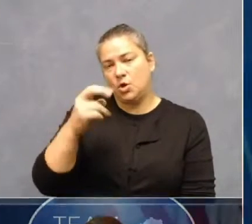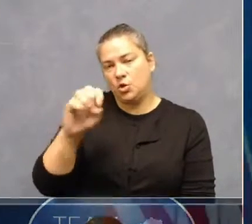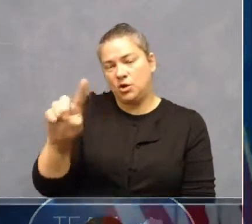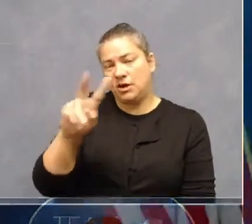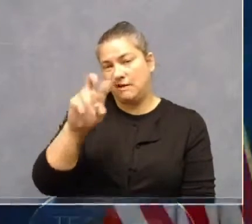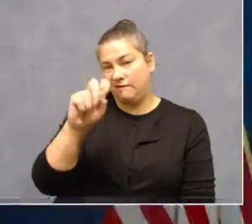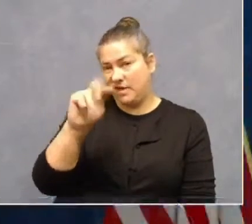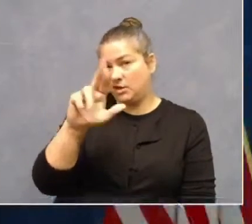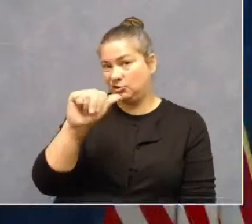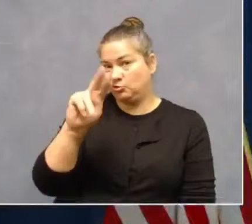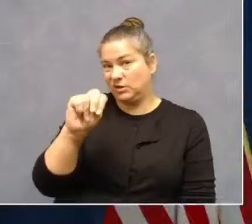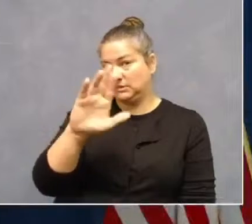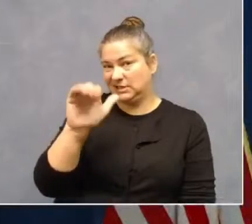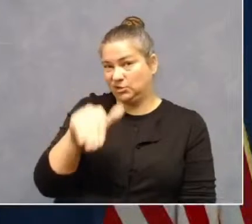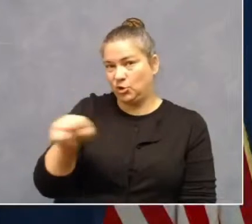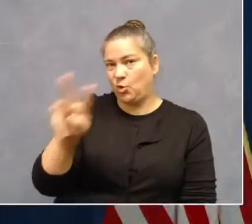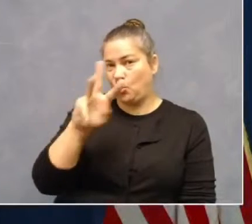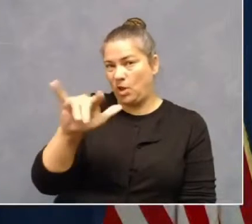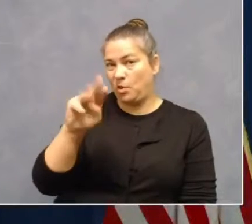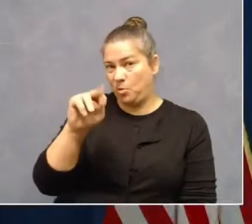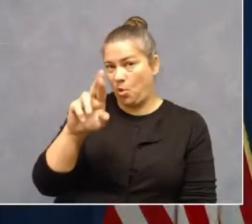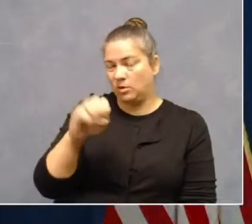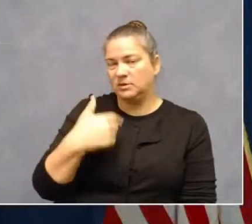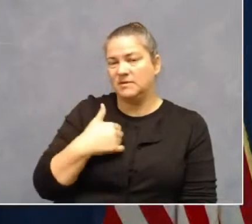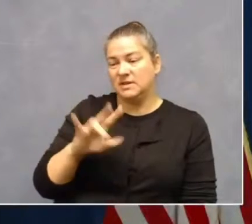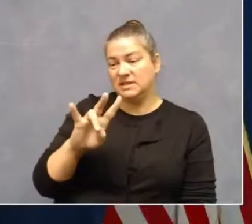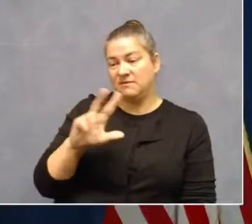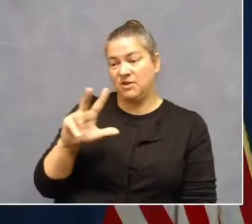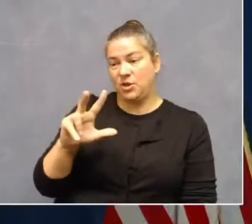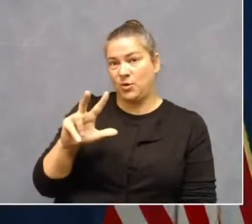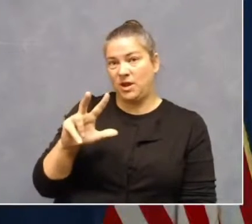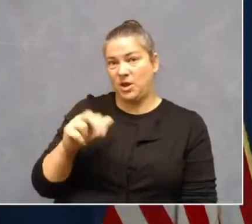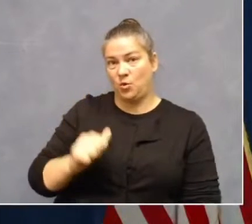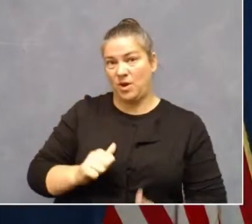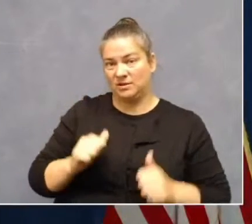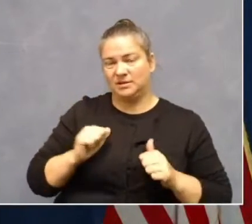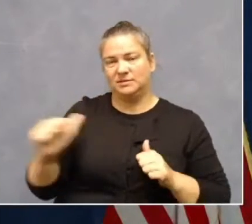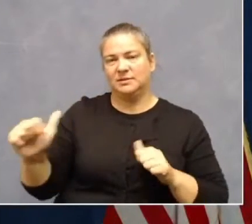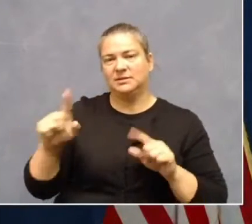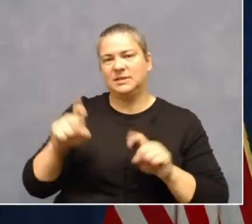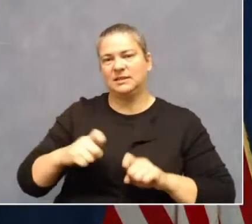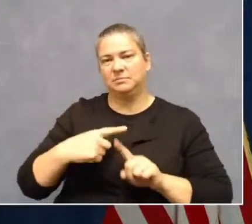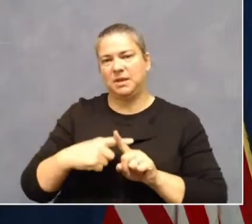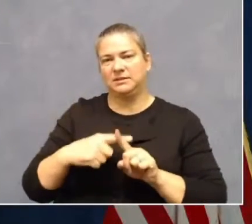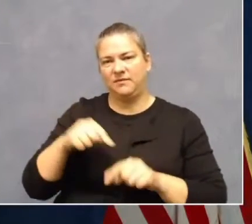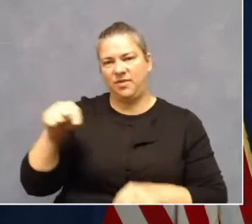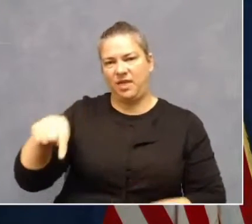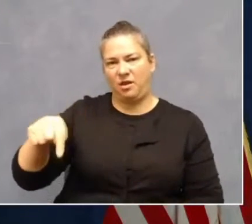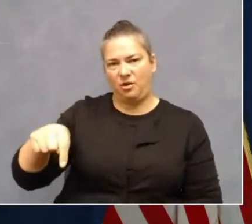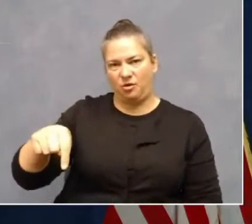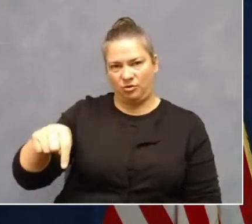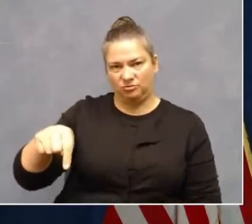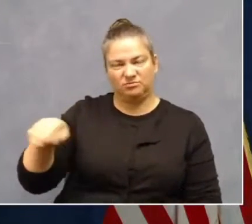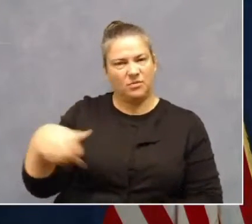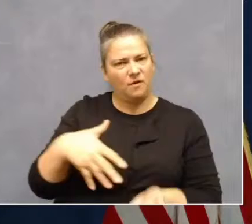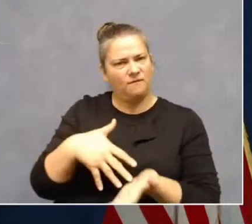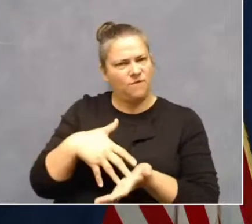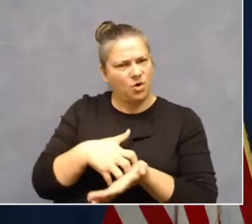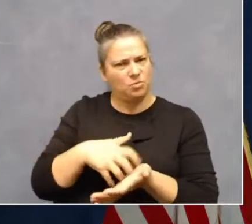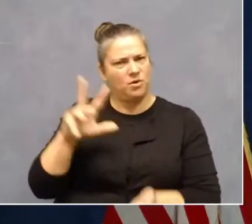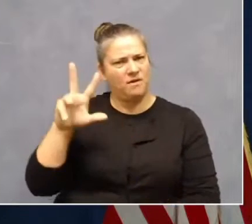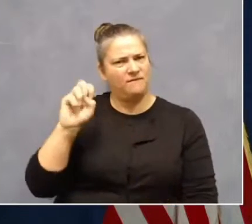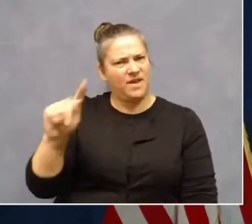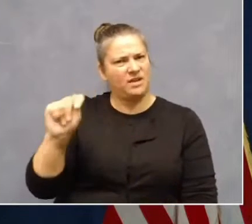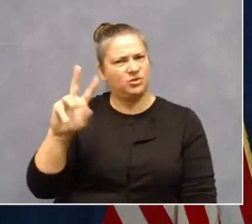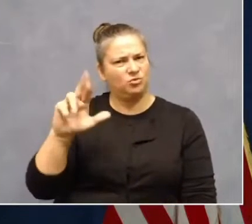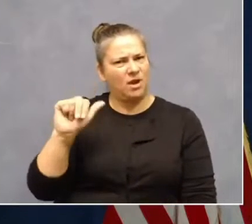have 73 residents that have tested positive in that facility. These are our vulnerable veterans that we as a state are